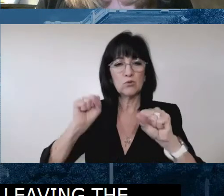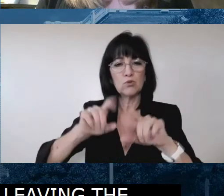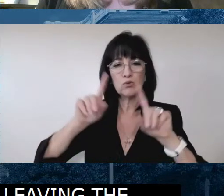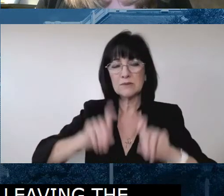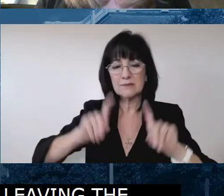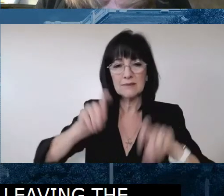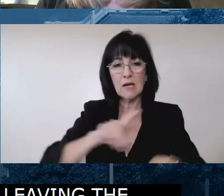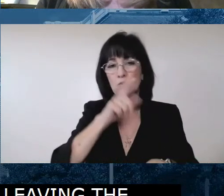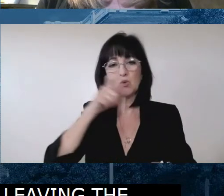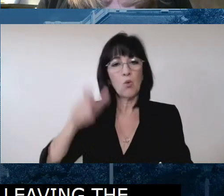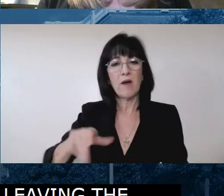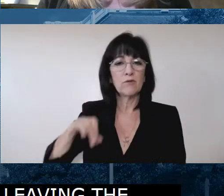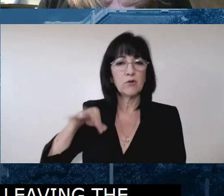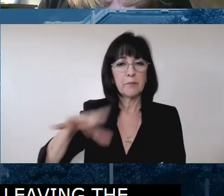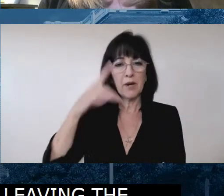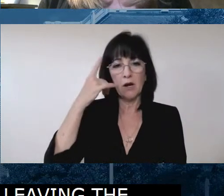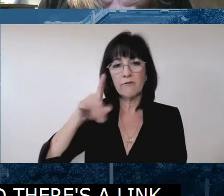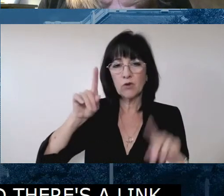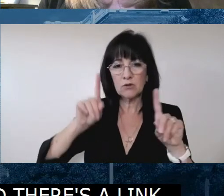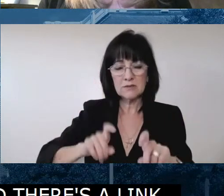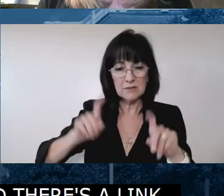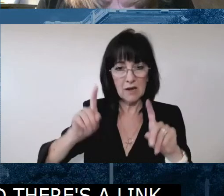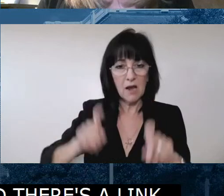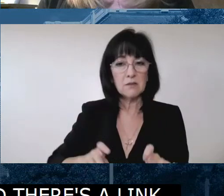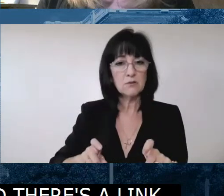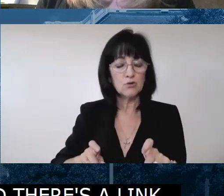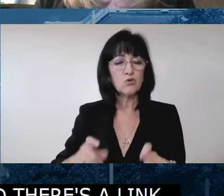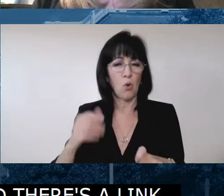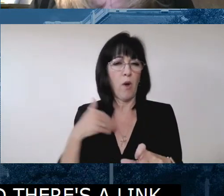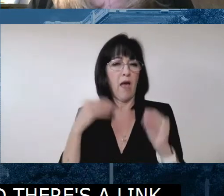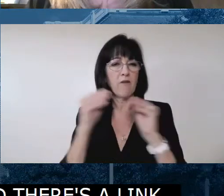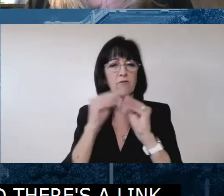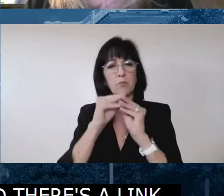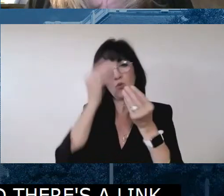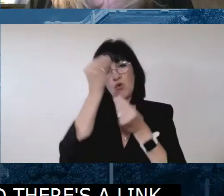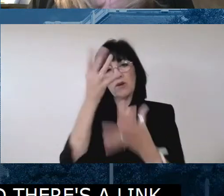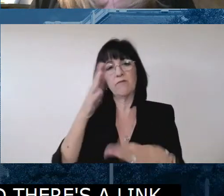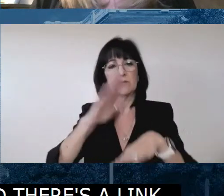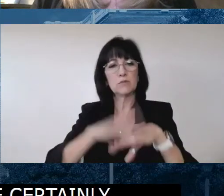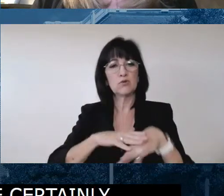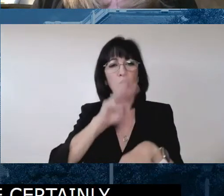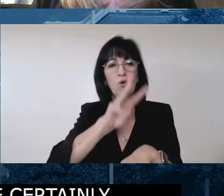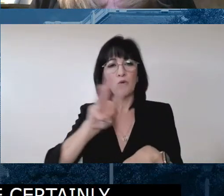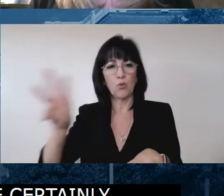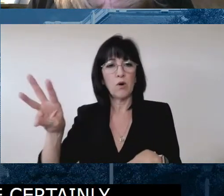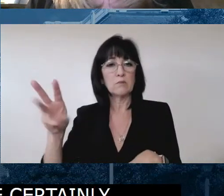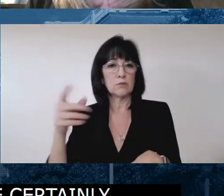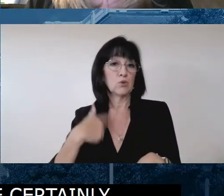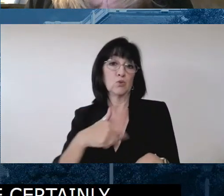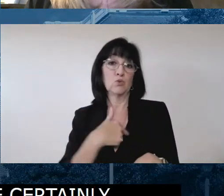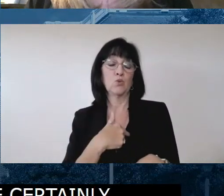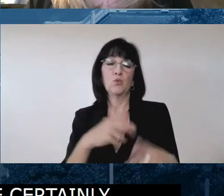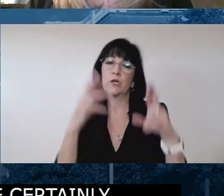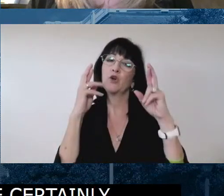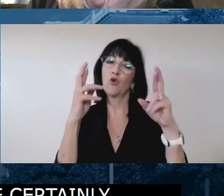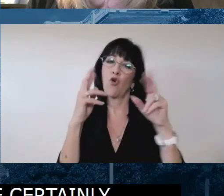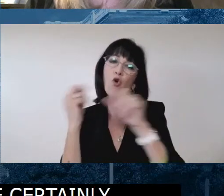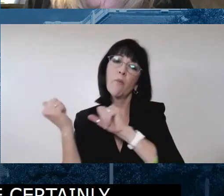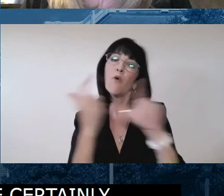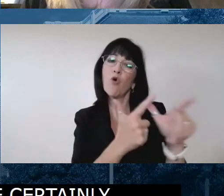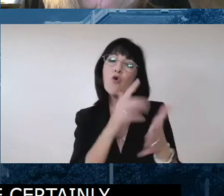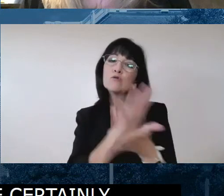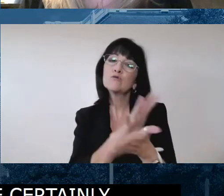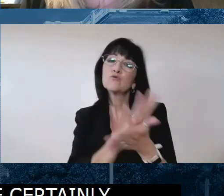more information, but we are certainly hoping that all of our schools in Delaware participate in this